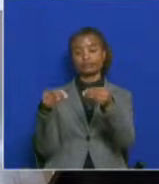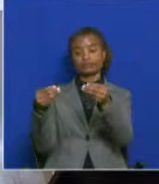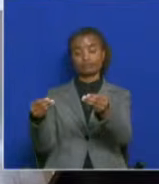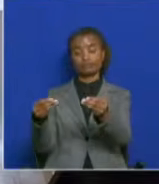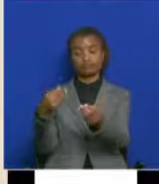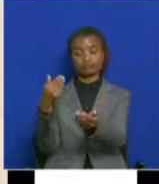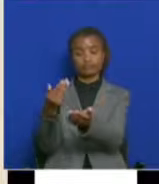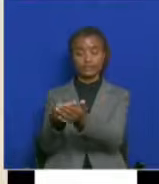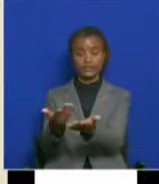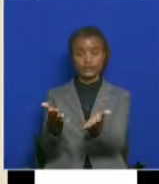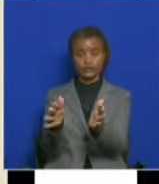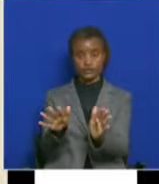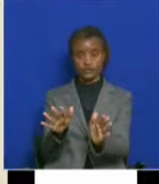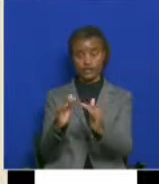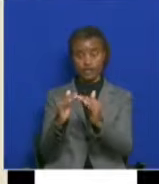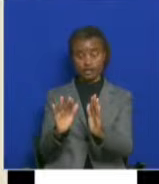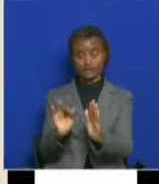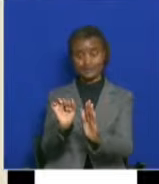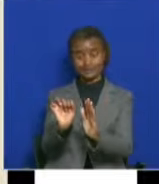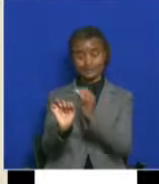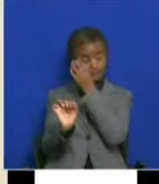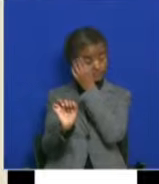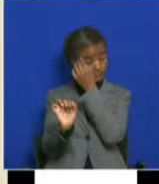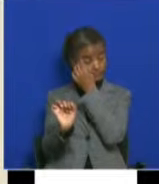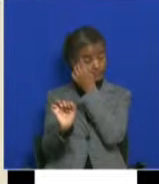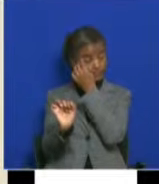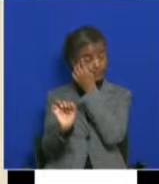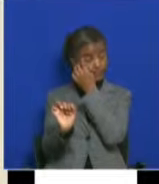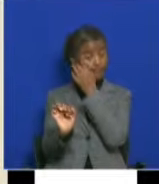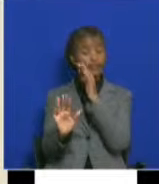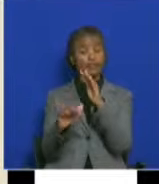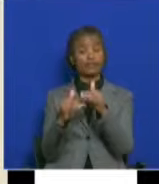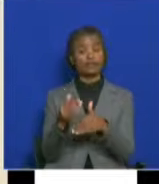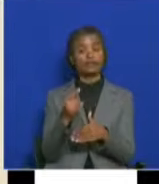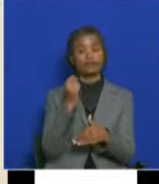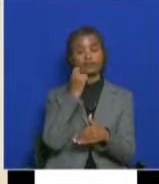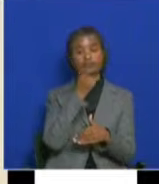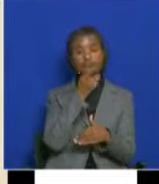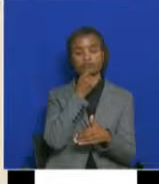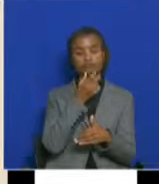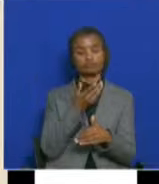We don't, and then it says, fuck him.